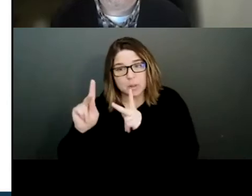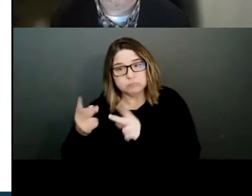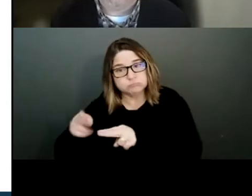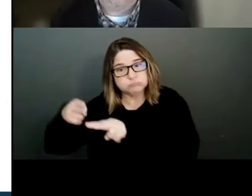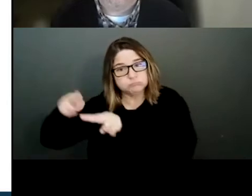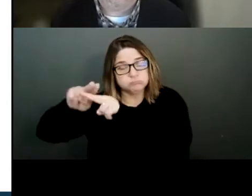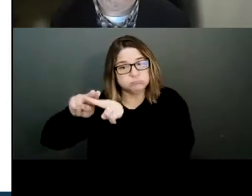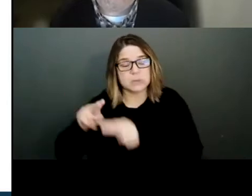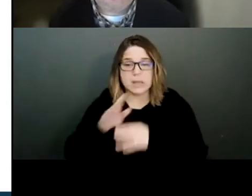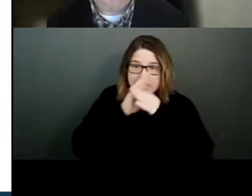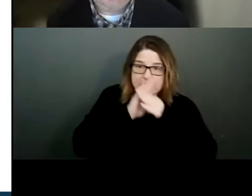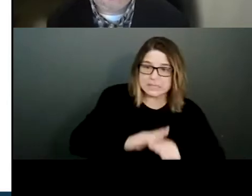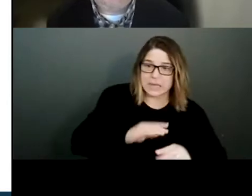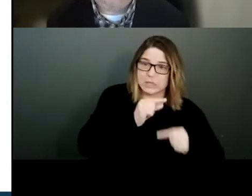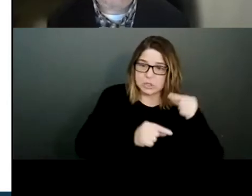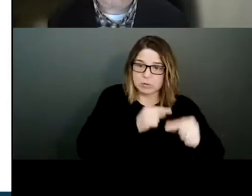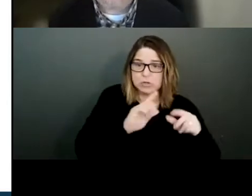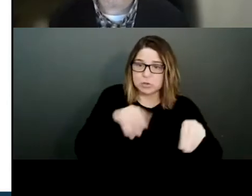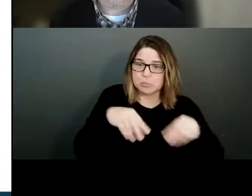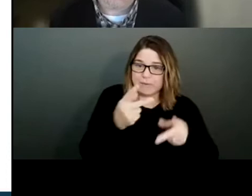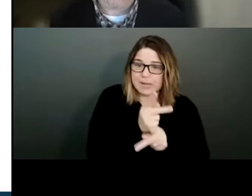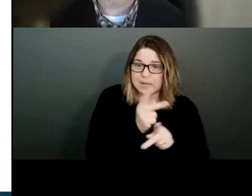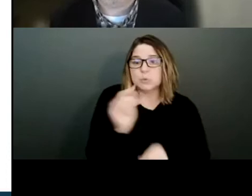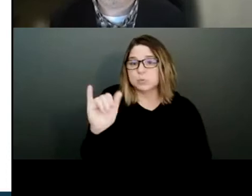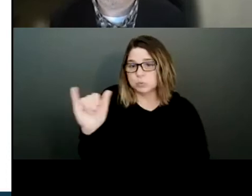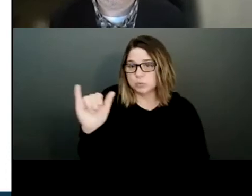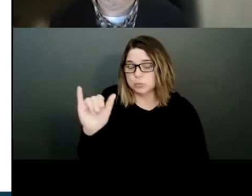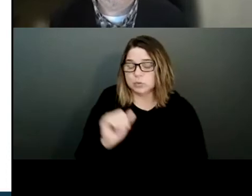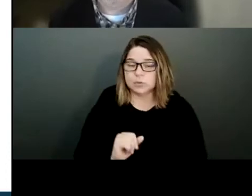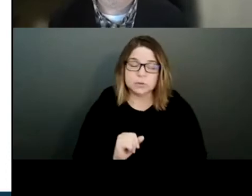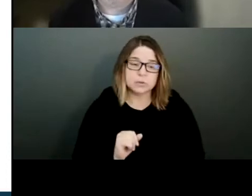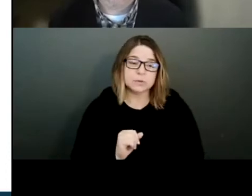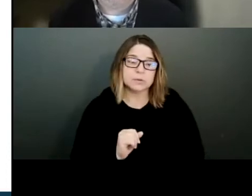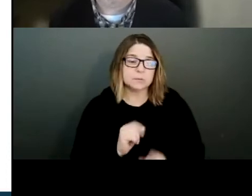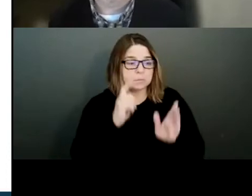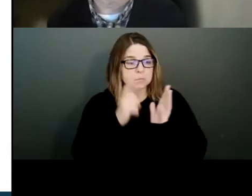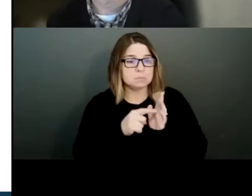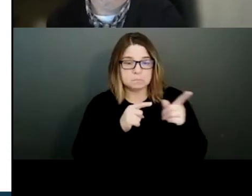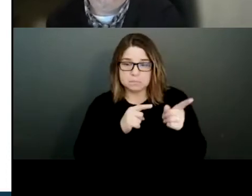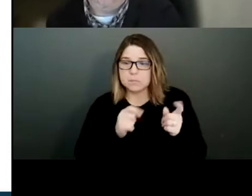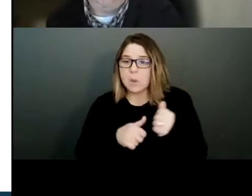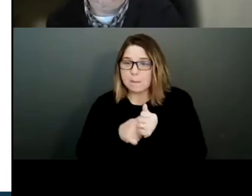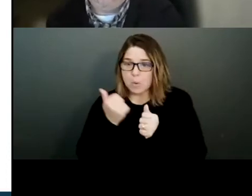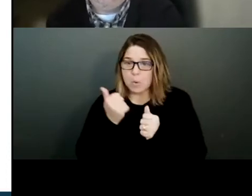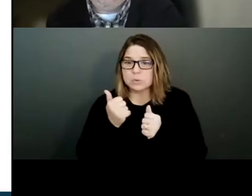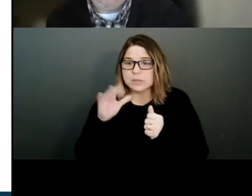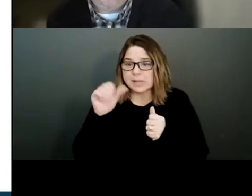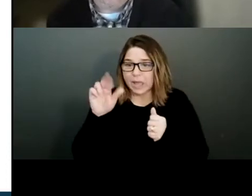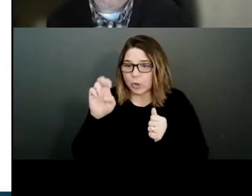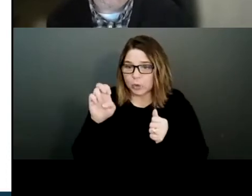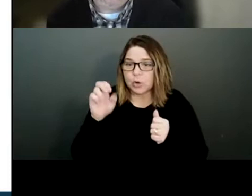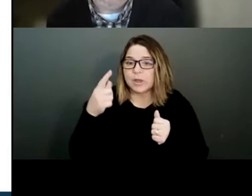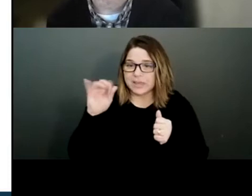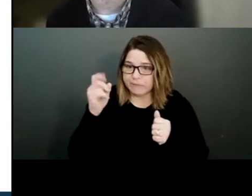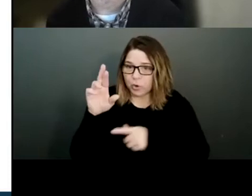silent generation providing care. And as you can see, most caregivers also work. Next